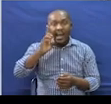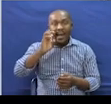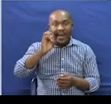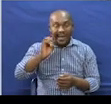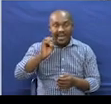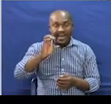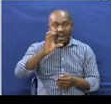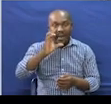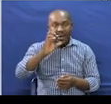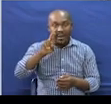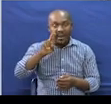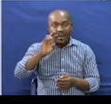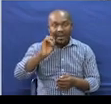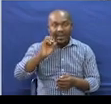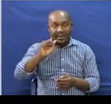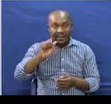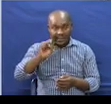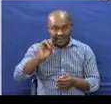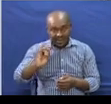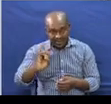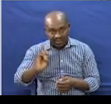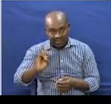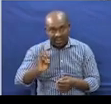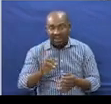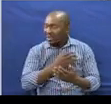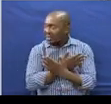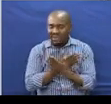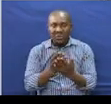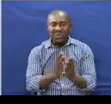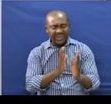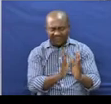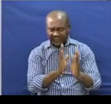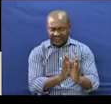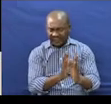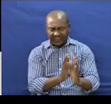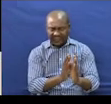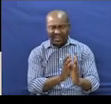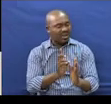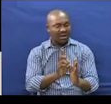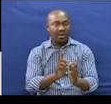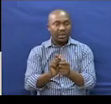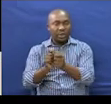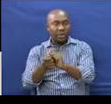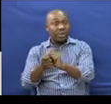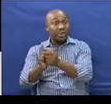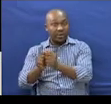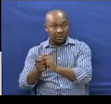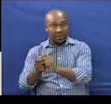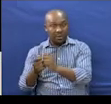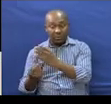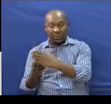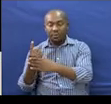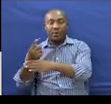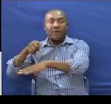not constant, it's not static. The human population, my friend, is not static. It changes over times. So we